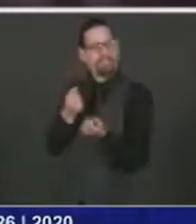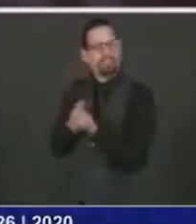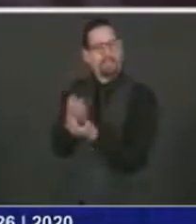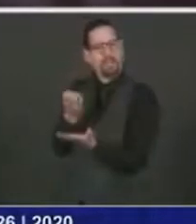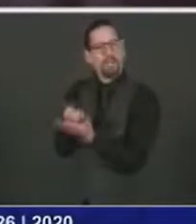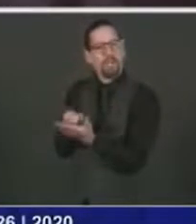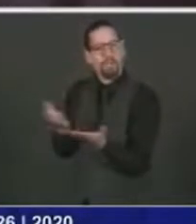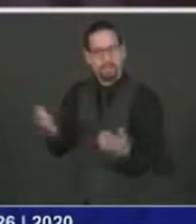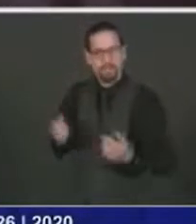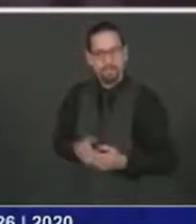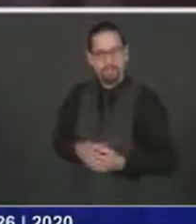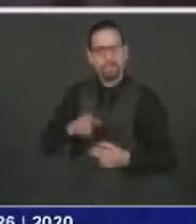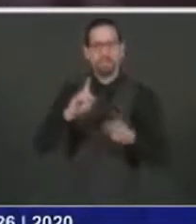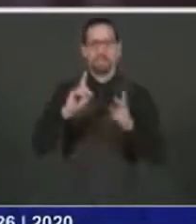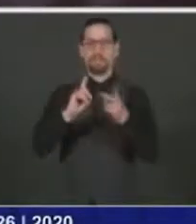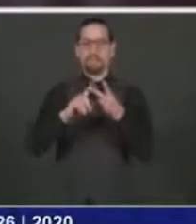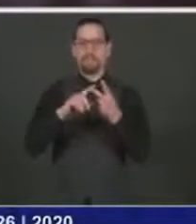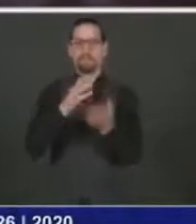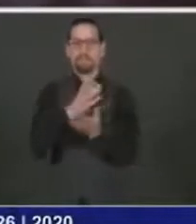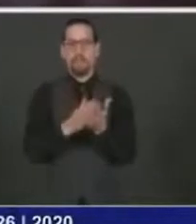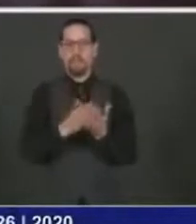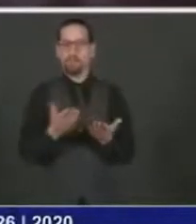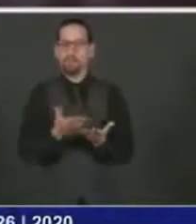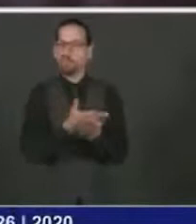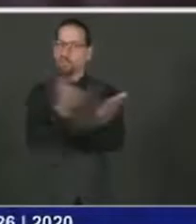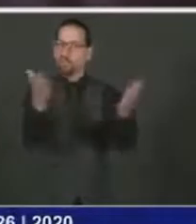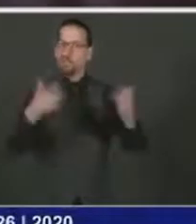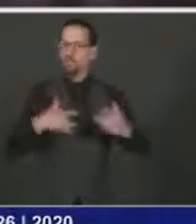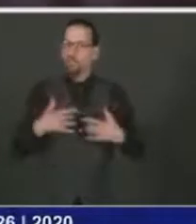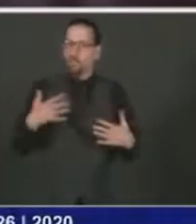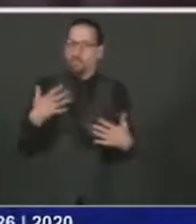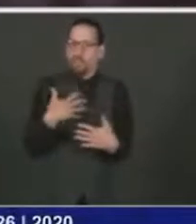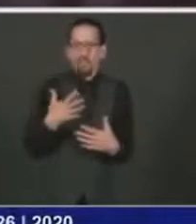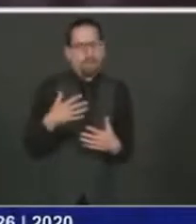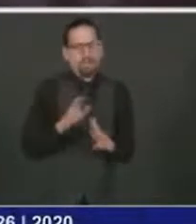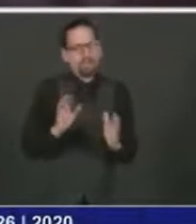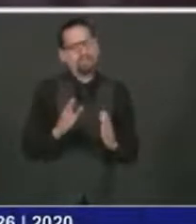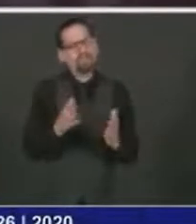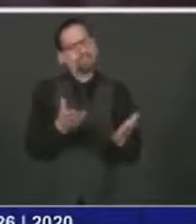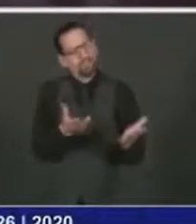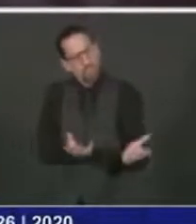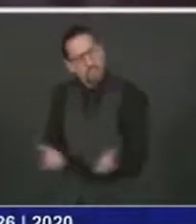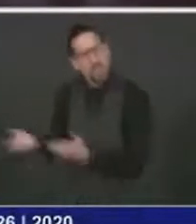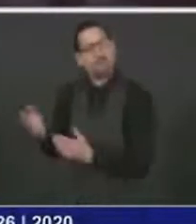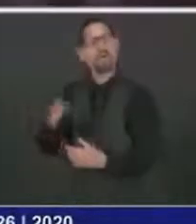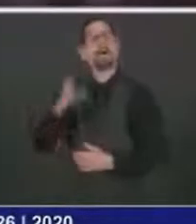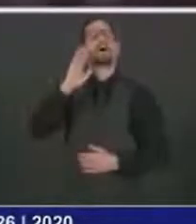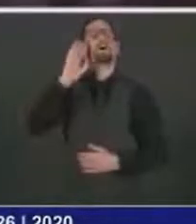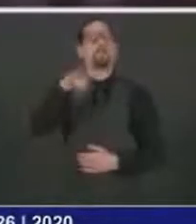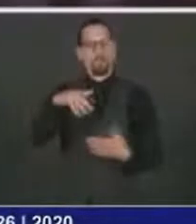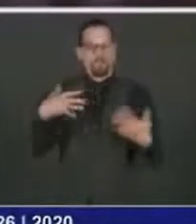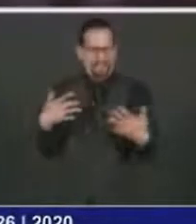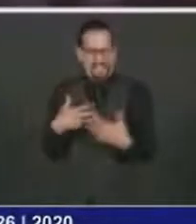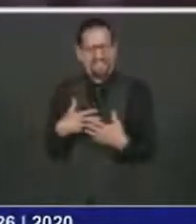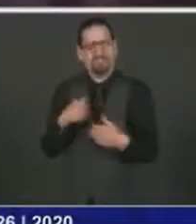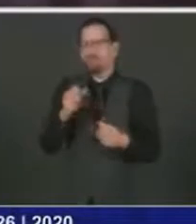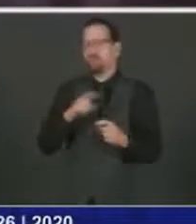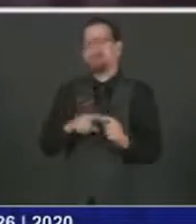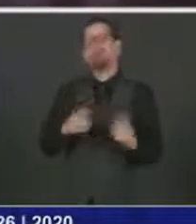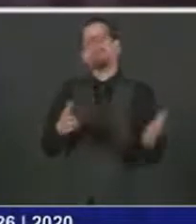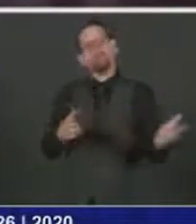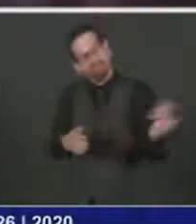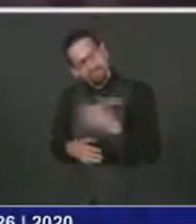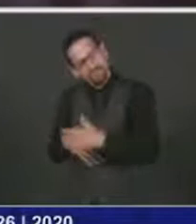ahead and get out there. I know it's scary. I know a lot of people are still afraid to go out for dinner or go back to work. They